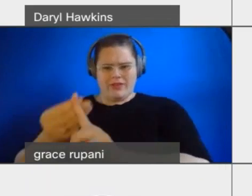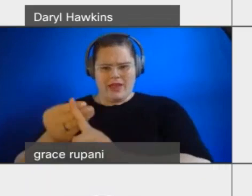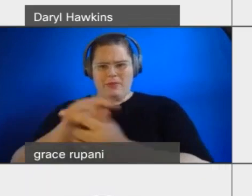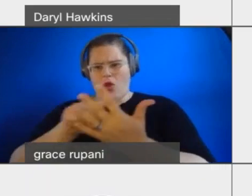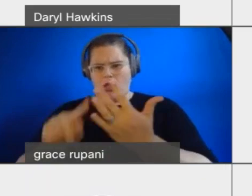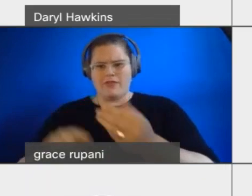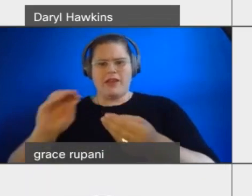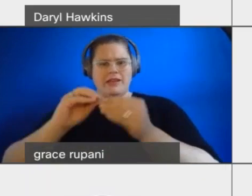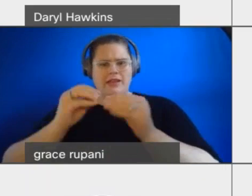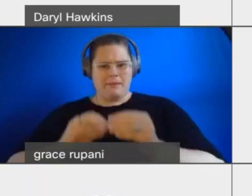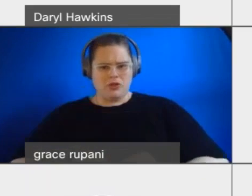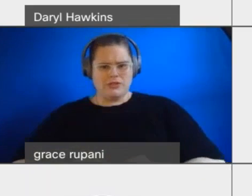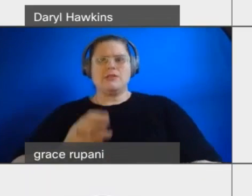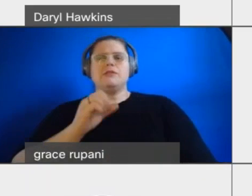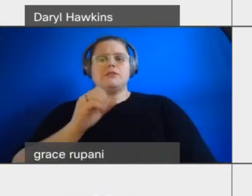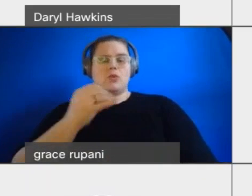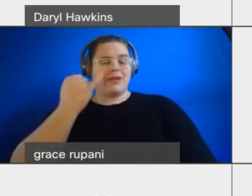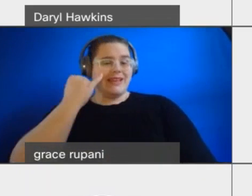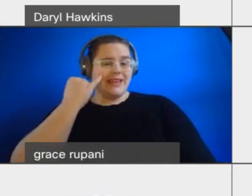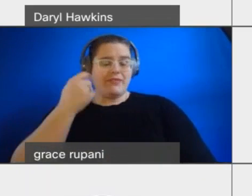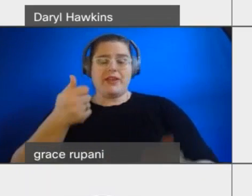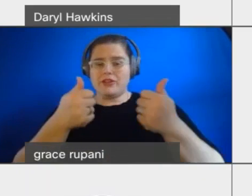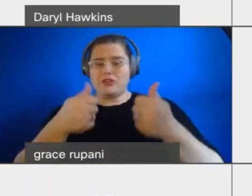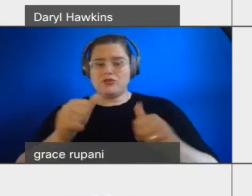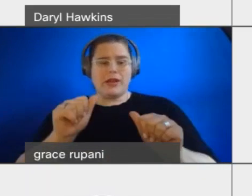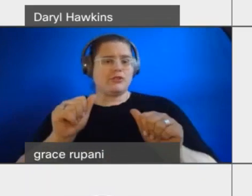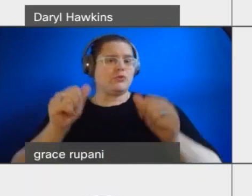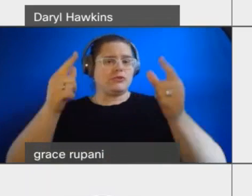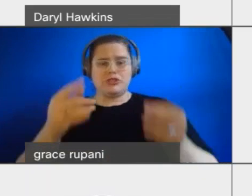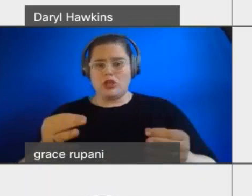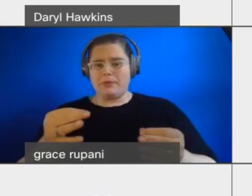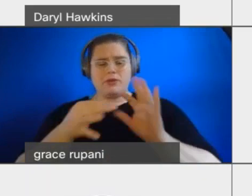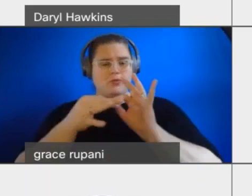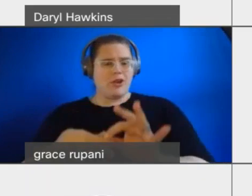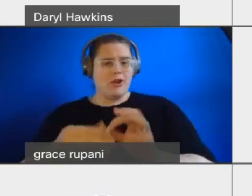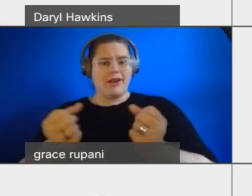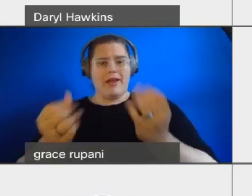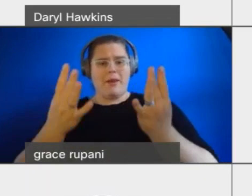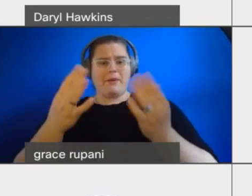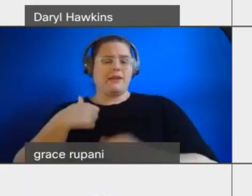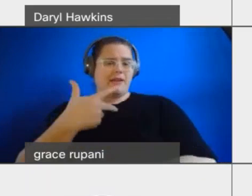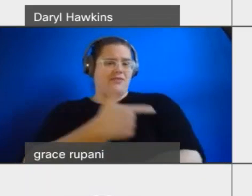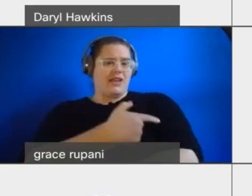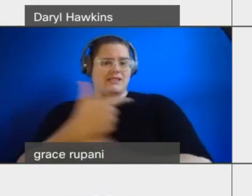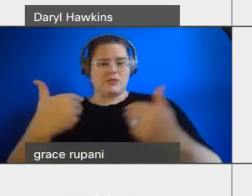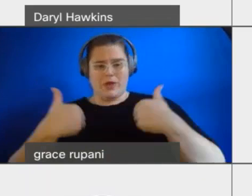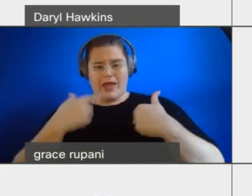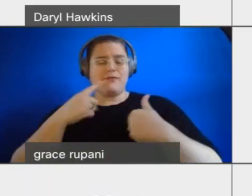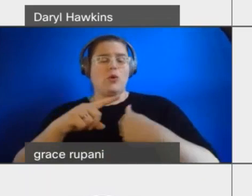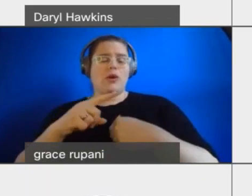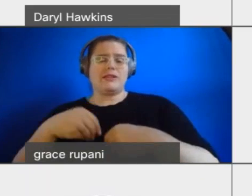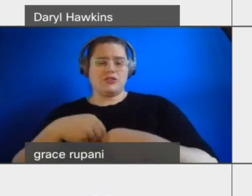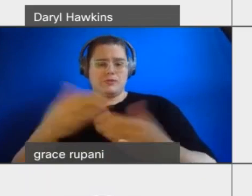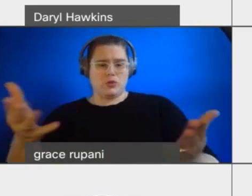a determination regarding the number of actual vaccines that we have for distribution, and then, how those can